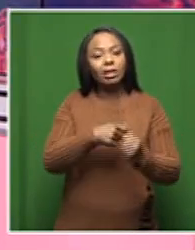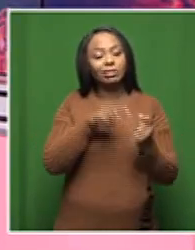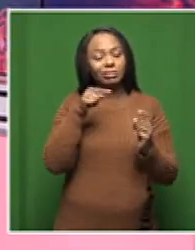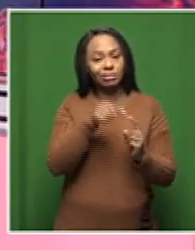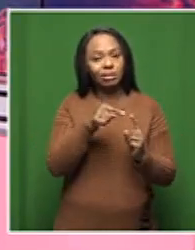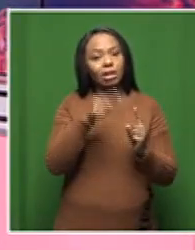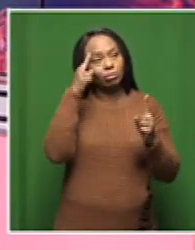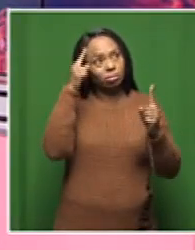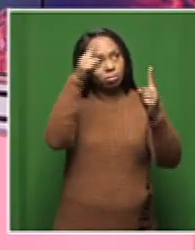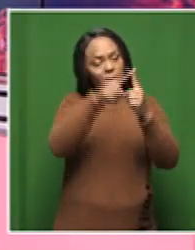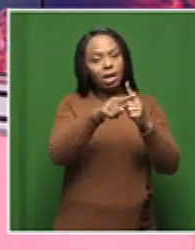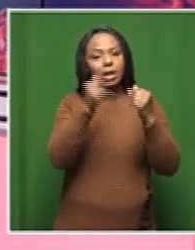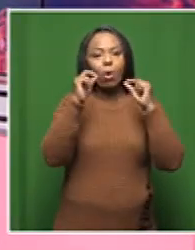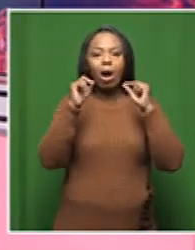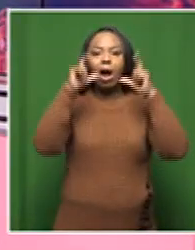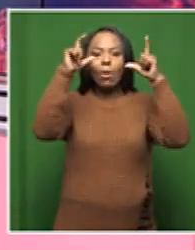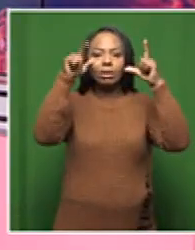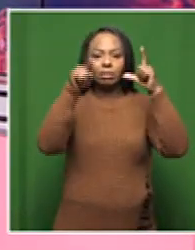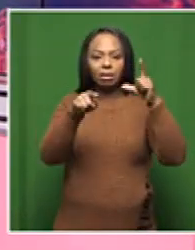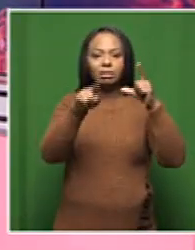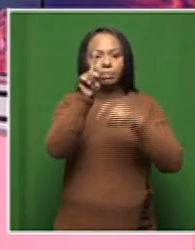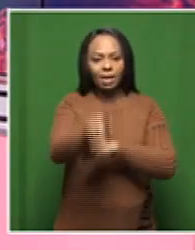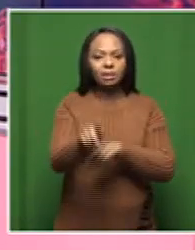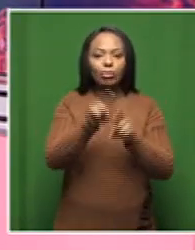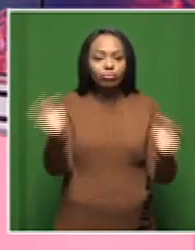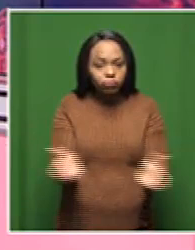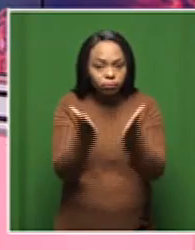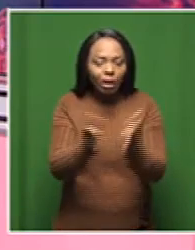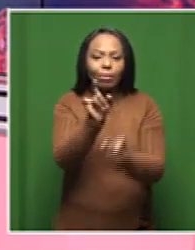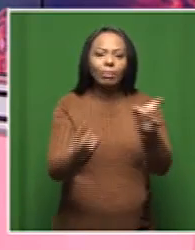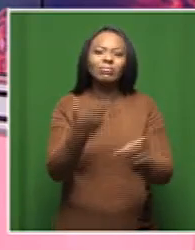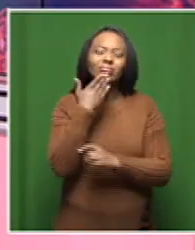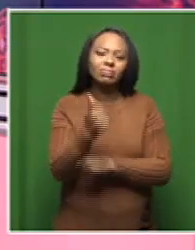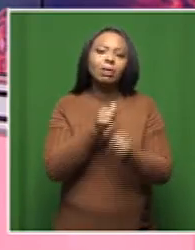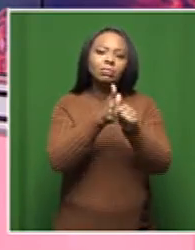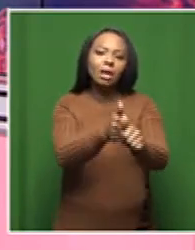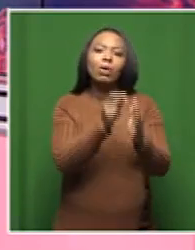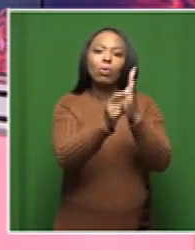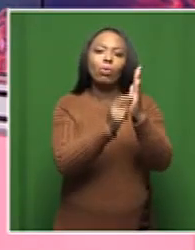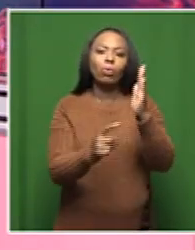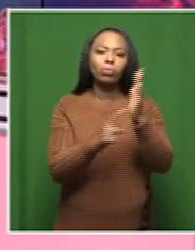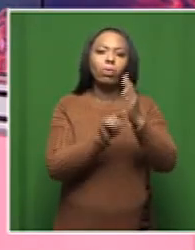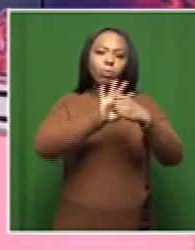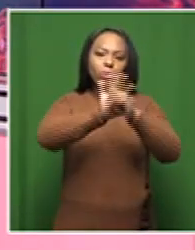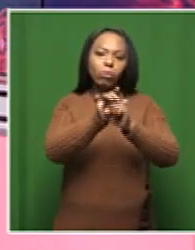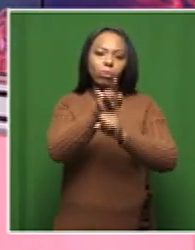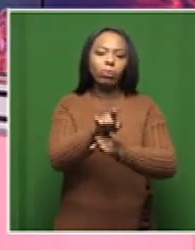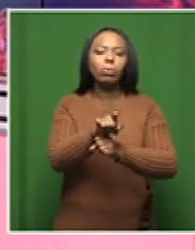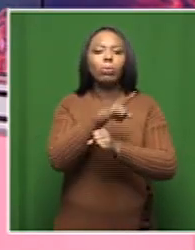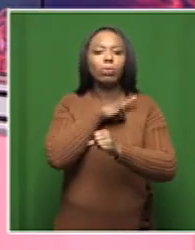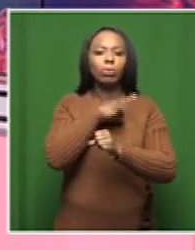is to create awareness and encourage citizens to continue adhering to non-pharmaceutical